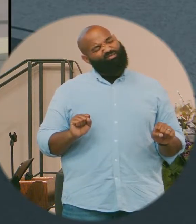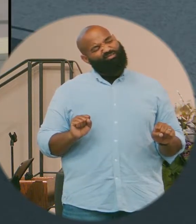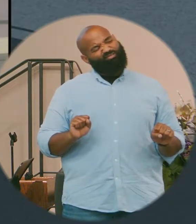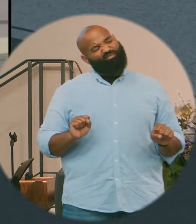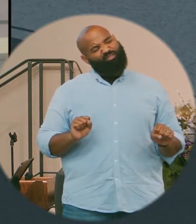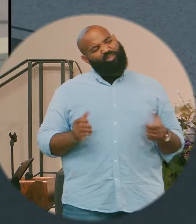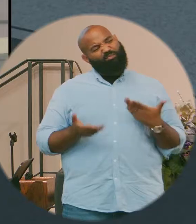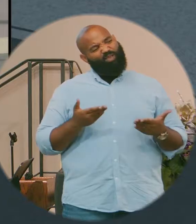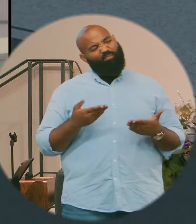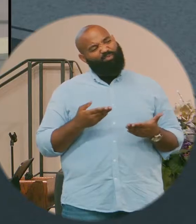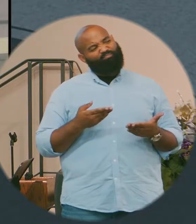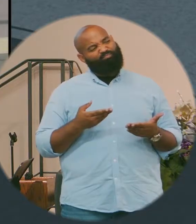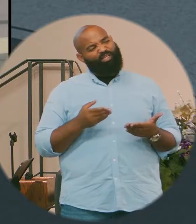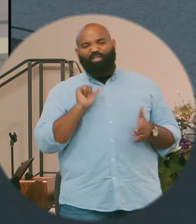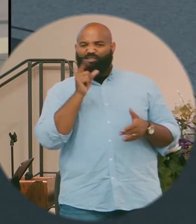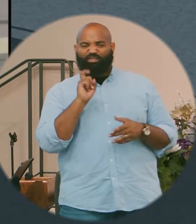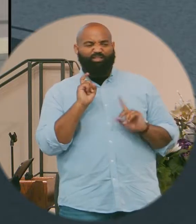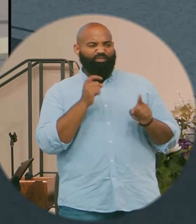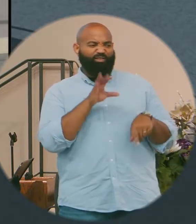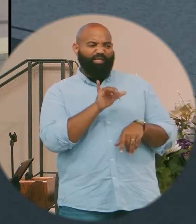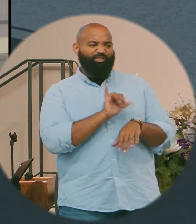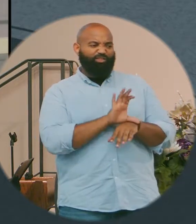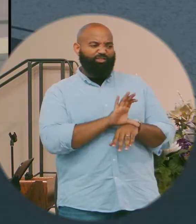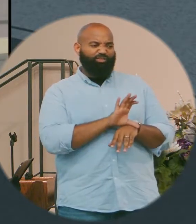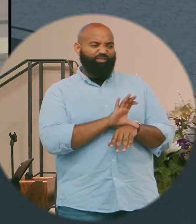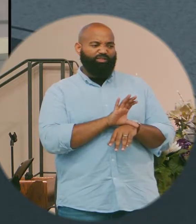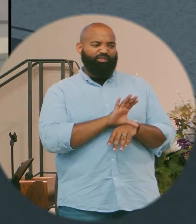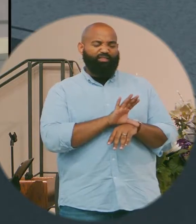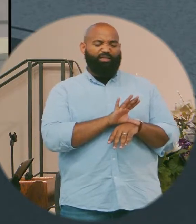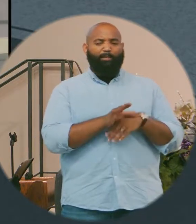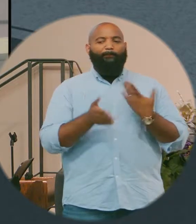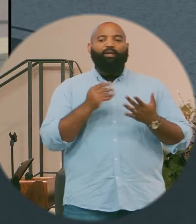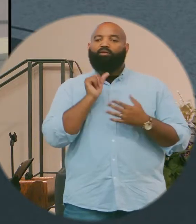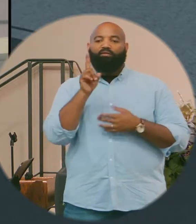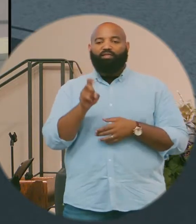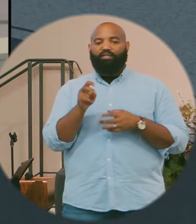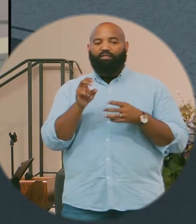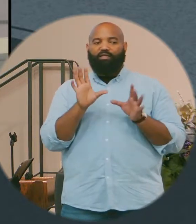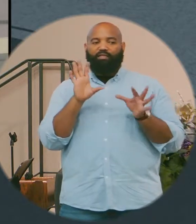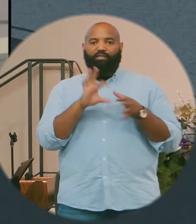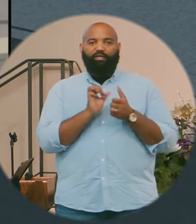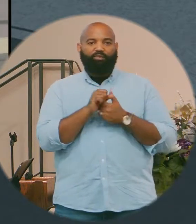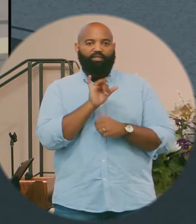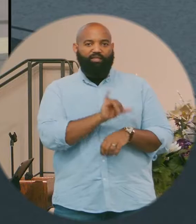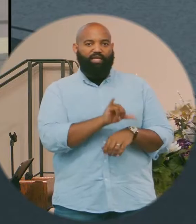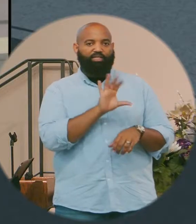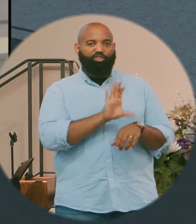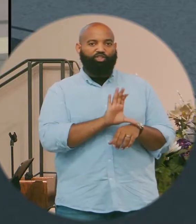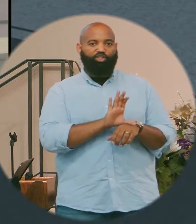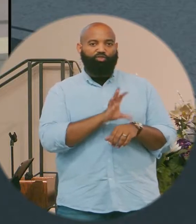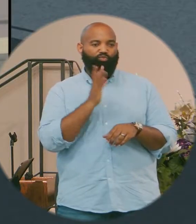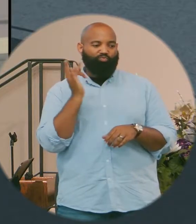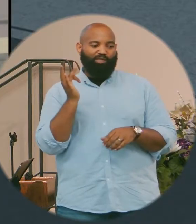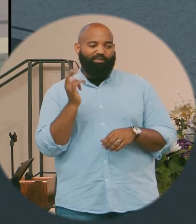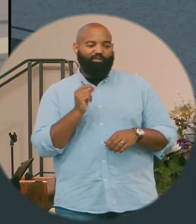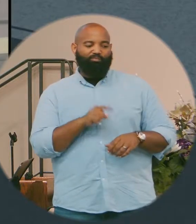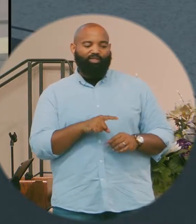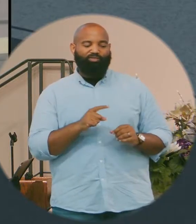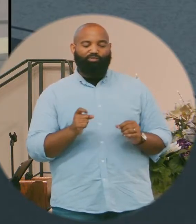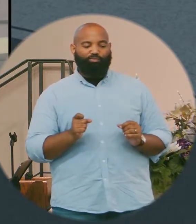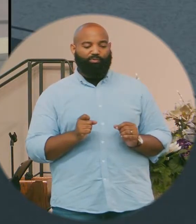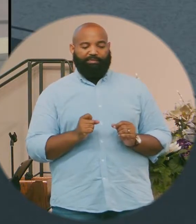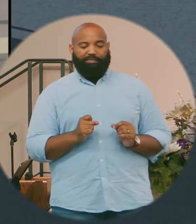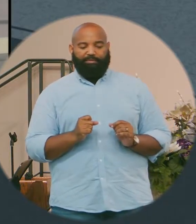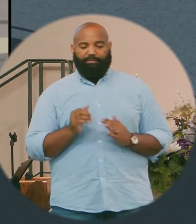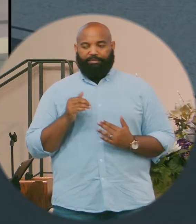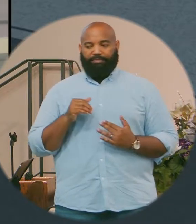Maybe I don't need to go to that church. Maybe I don't need to tune in. Because if this is what I'm going to get, I'm going to be like, I'm trying to get